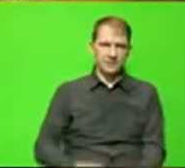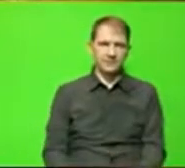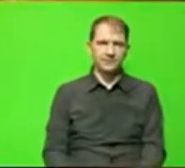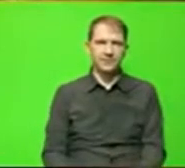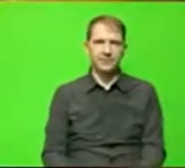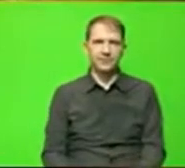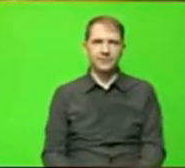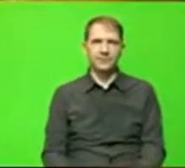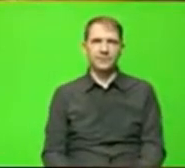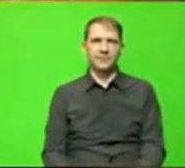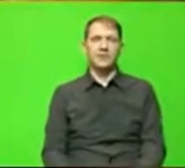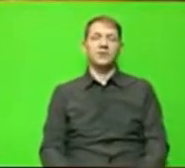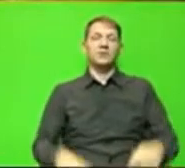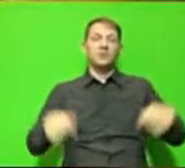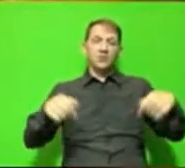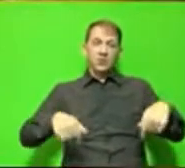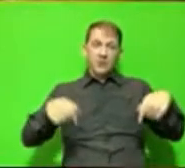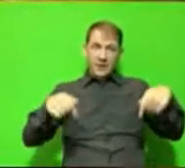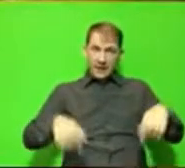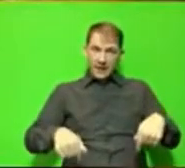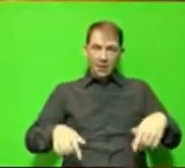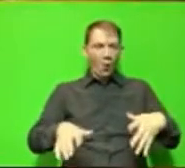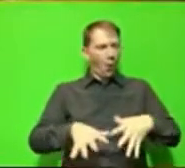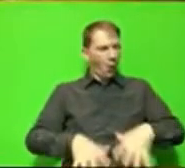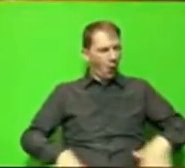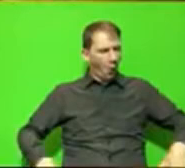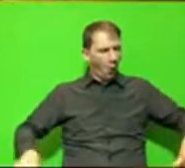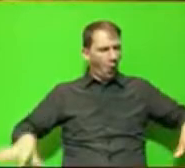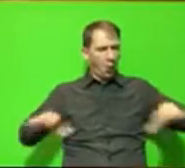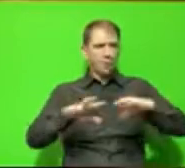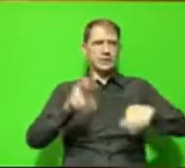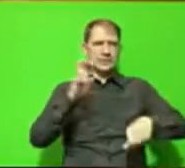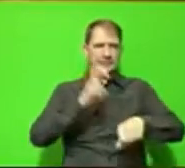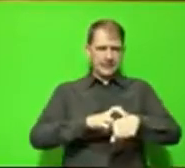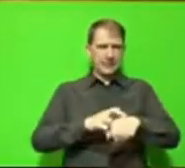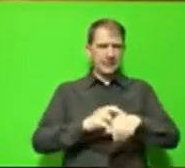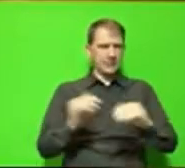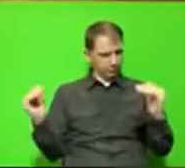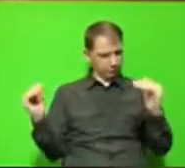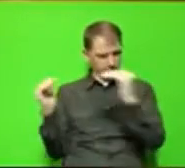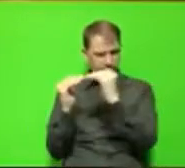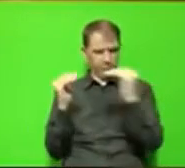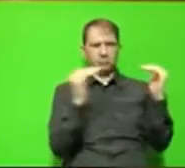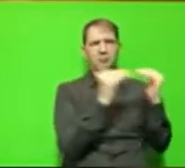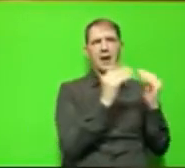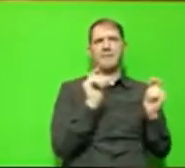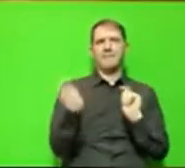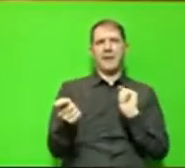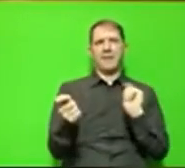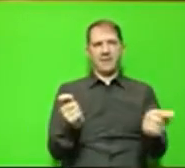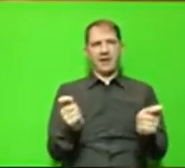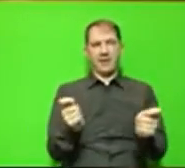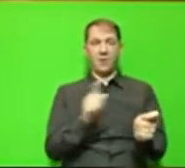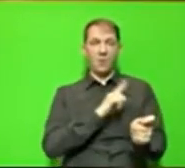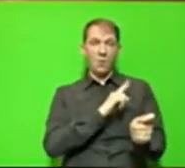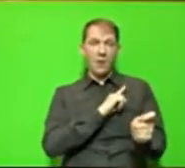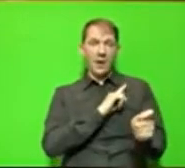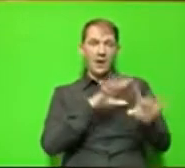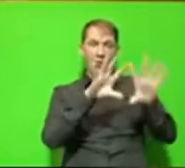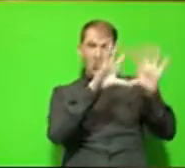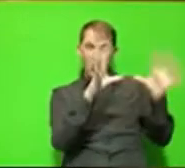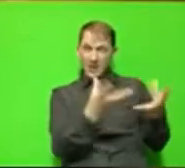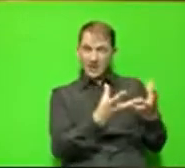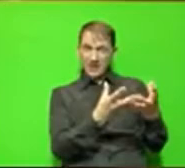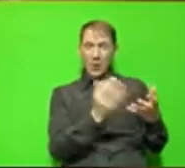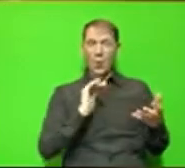must also be a call to action to close the gender pay gap. Globally, women continue to earn 20 to 30%